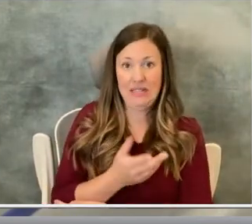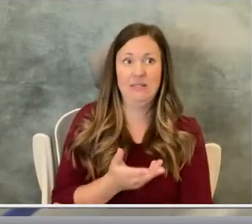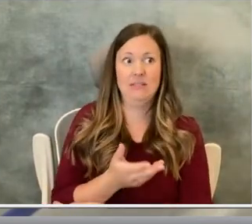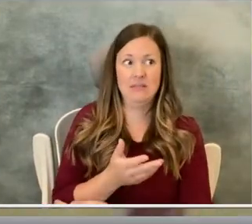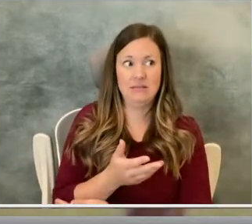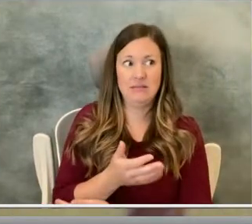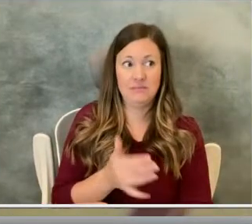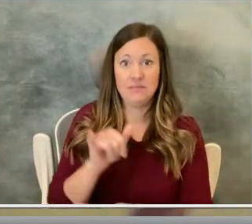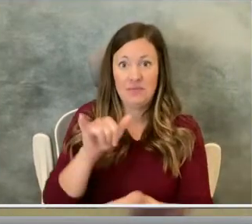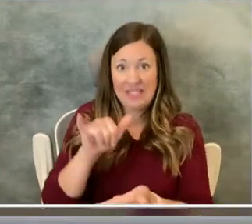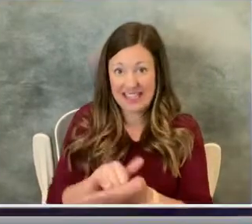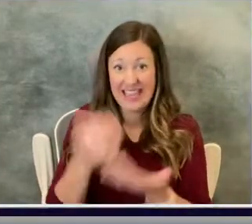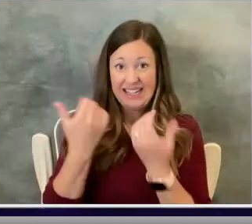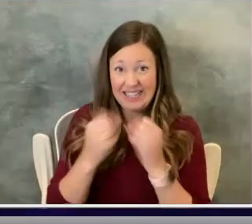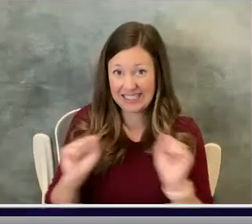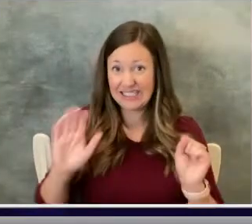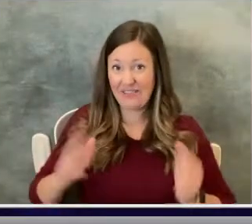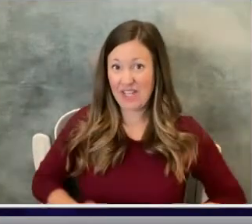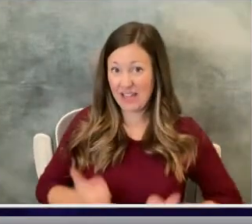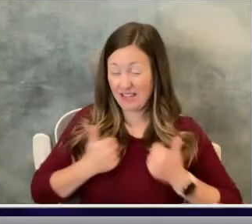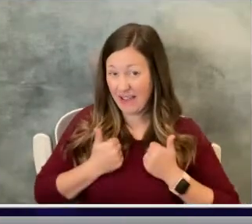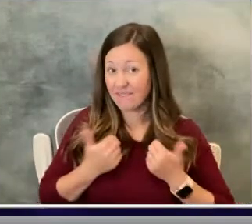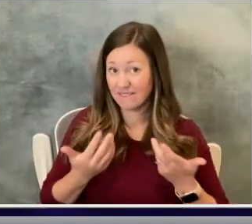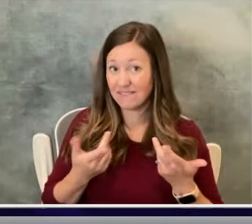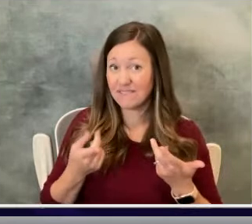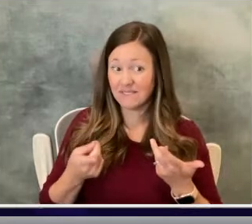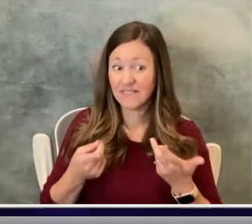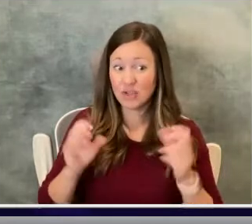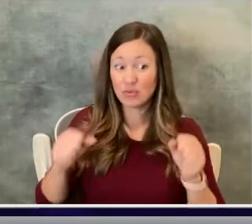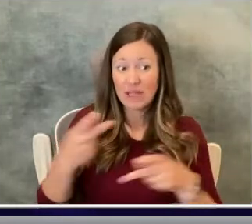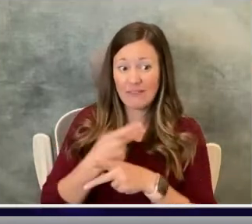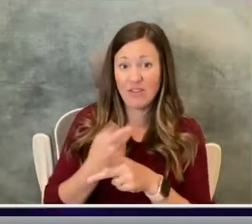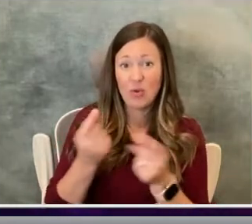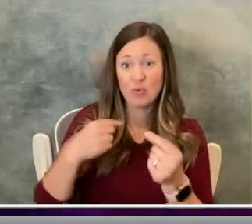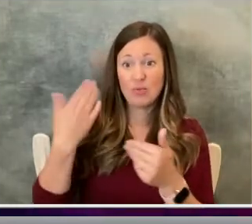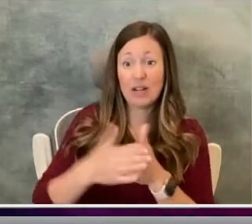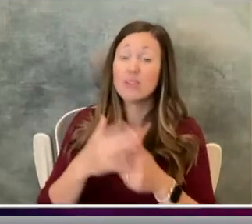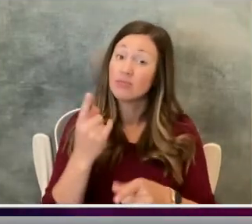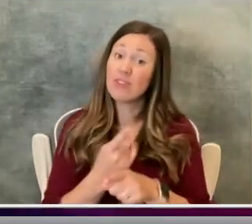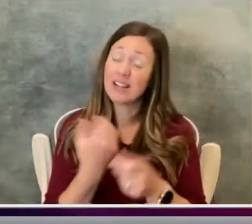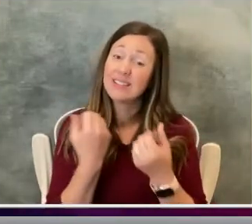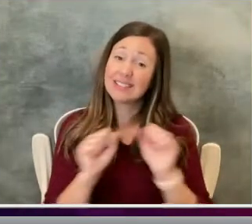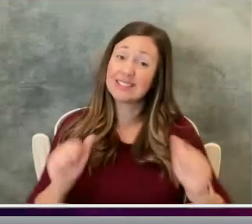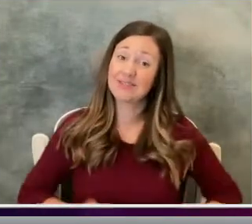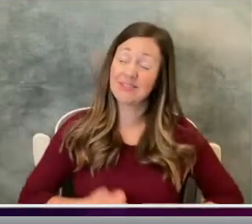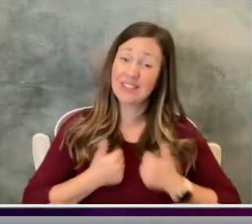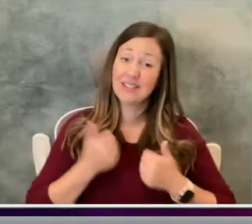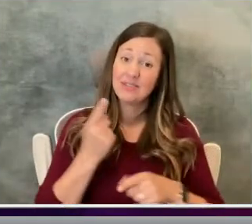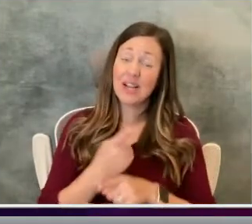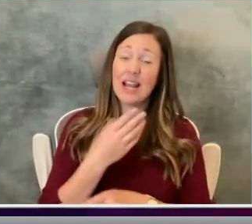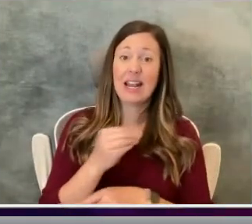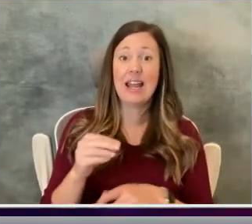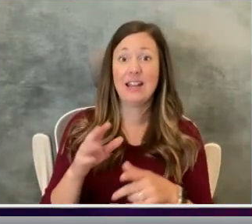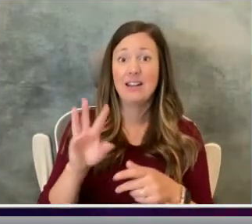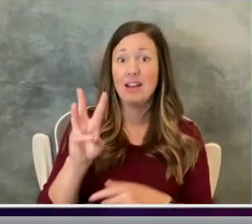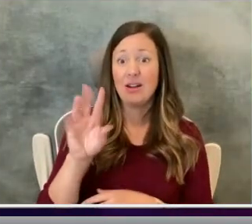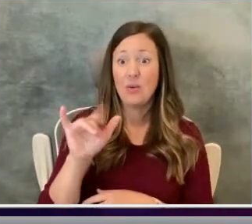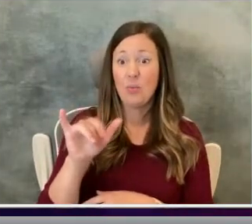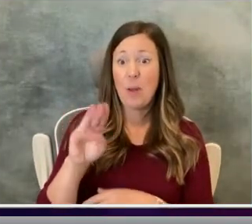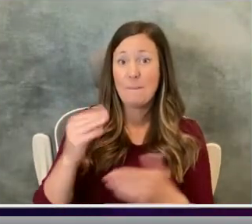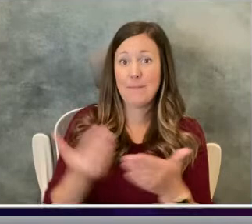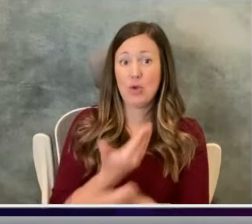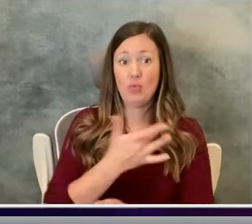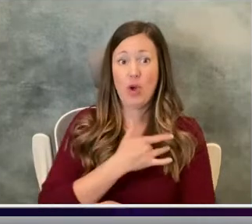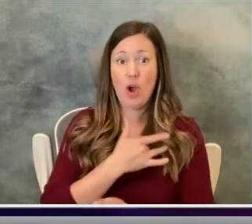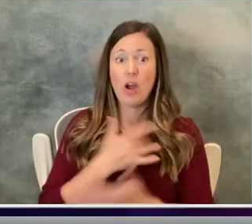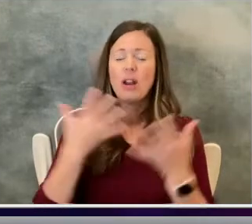opportunity. Right, it's life-saving, and it got you to William's new heart, which I want to ask Dr. Danter about.